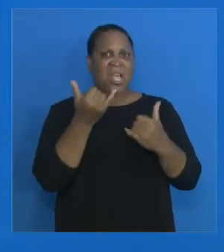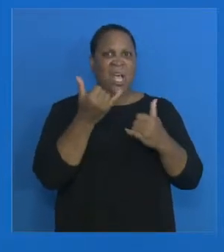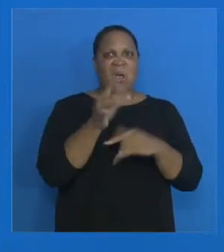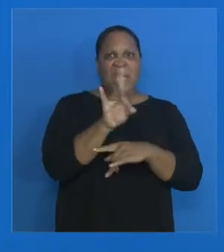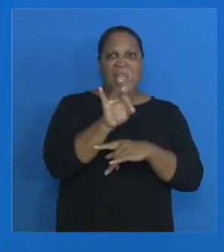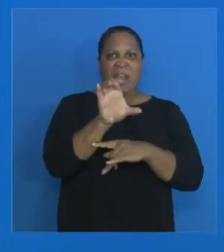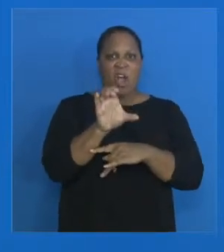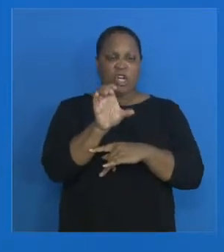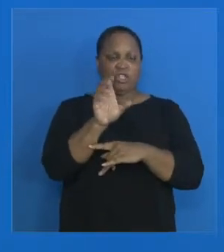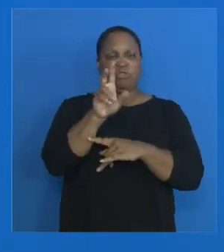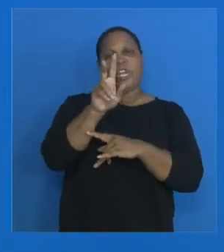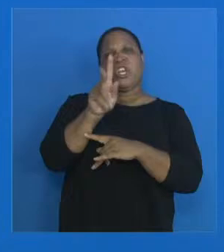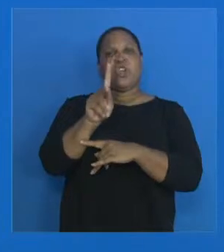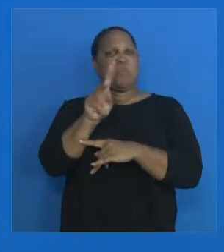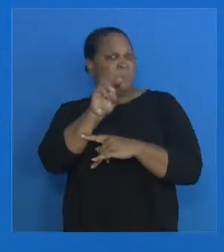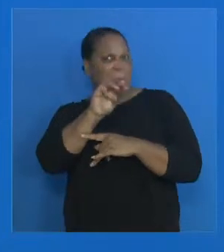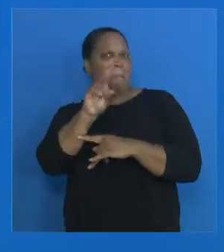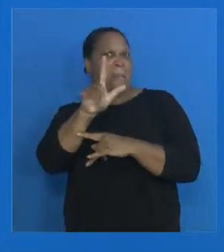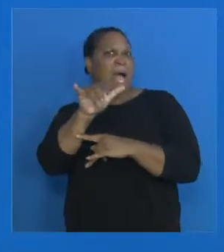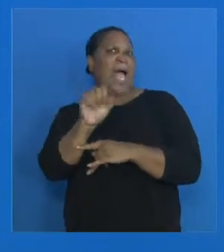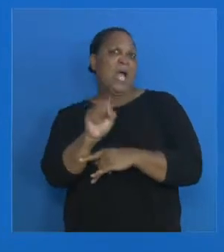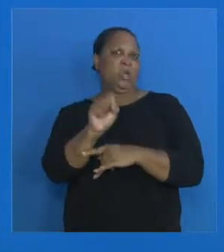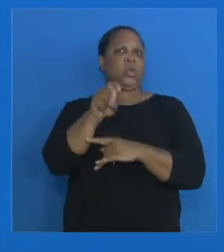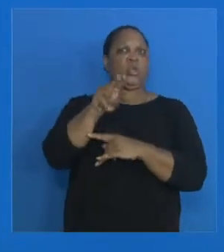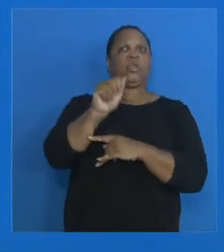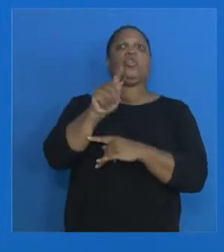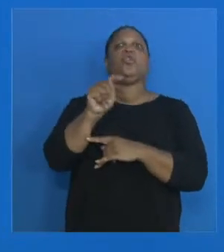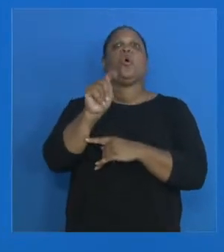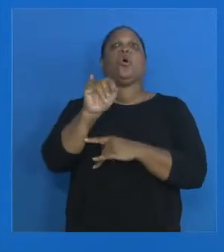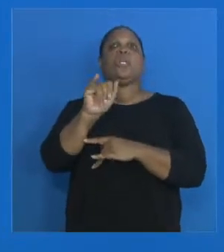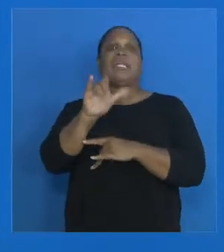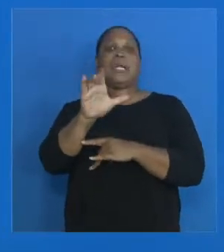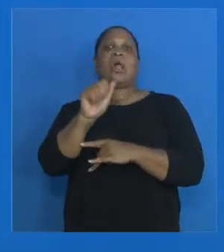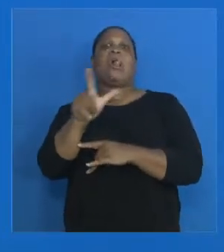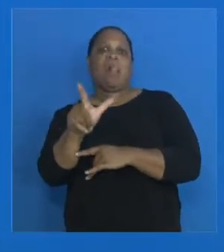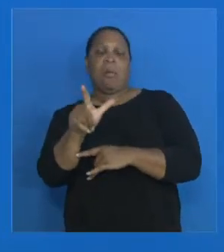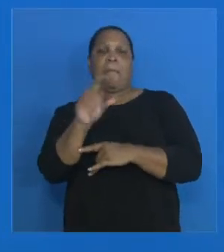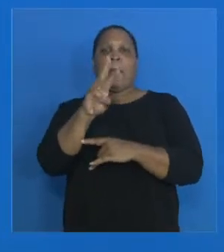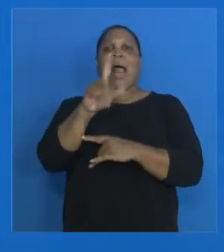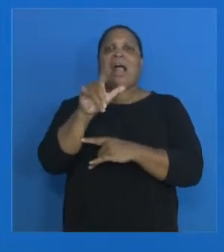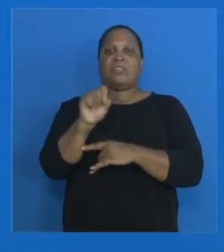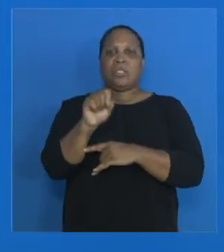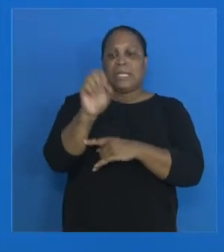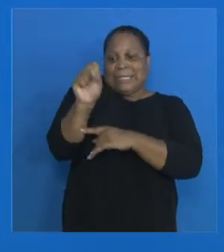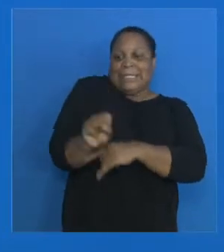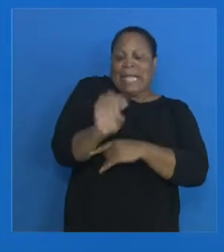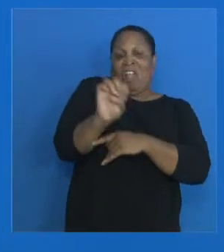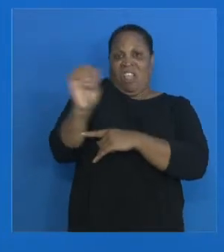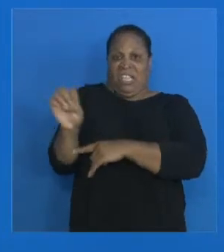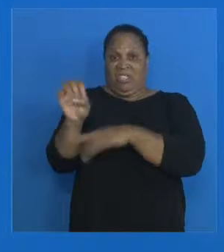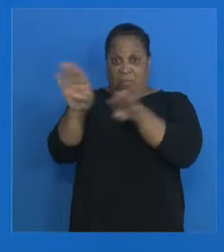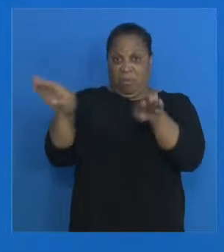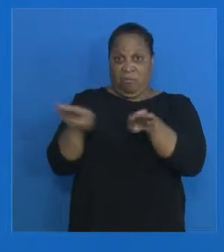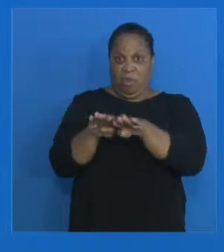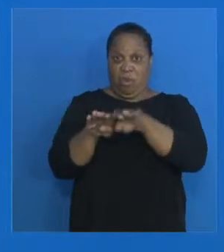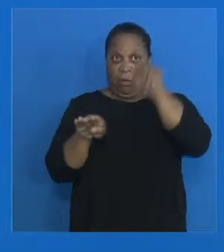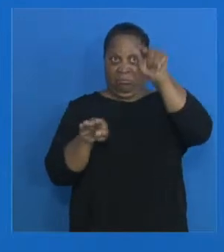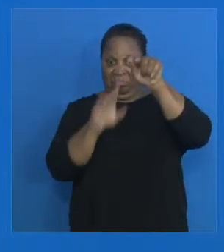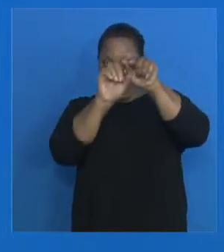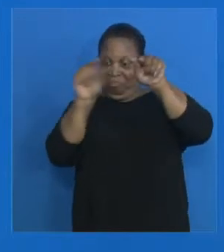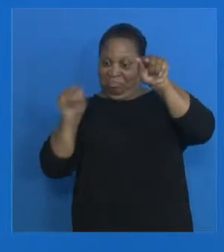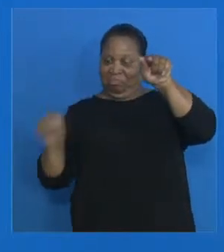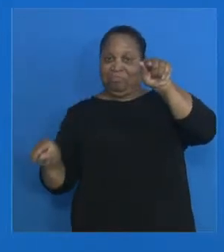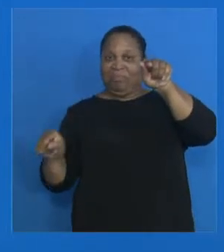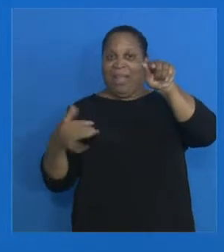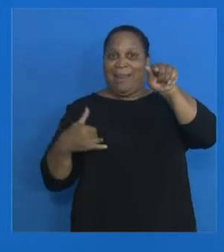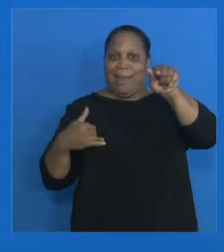miles away to the east-southeast of Bermuda. It is expected to come within 100